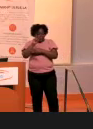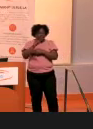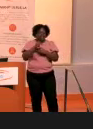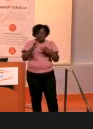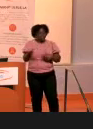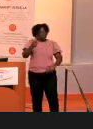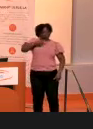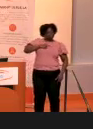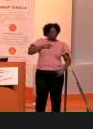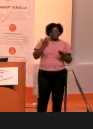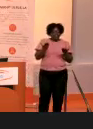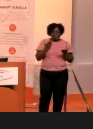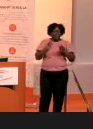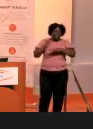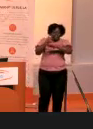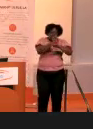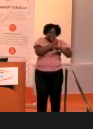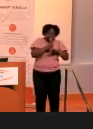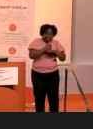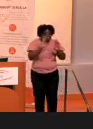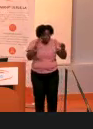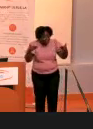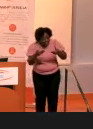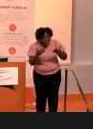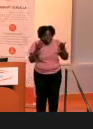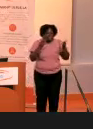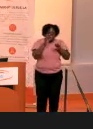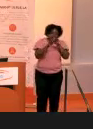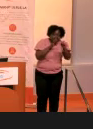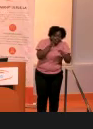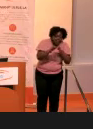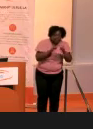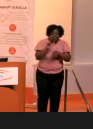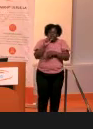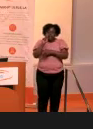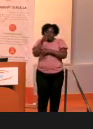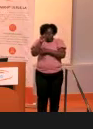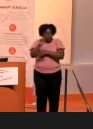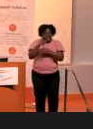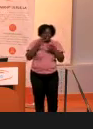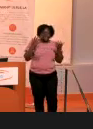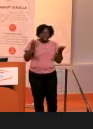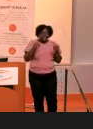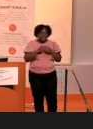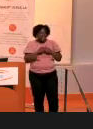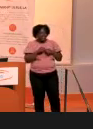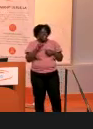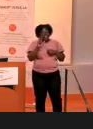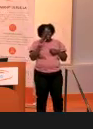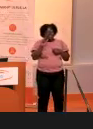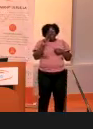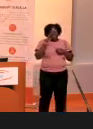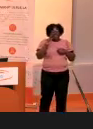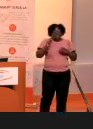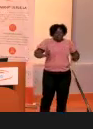Grossman for setting up a really nice introduction and description of lupus and lupus nephritis